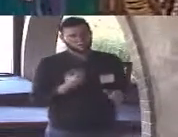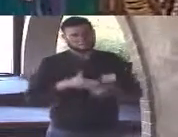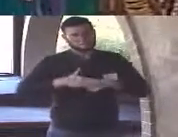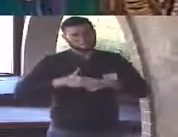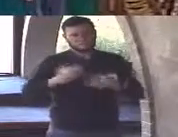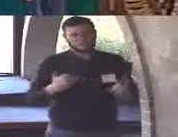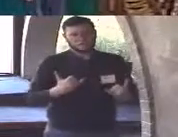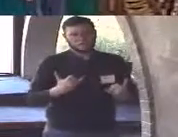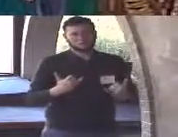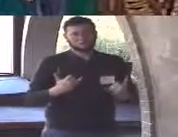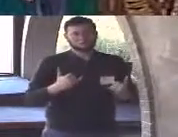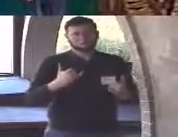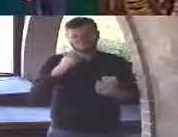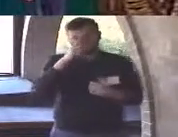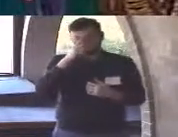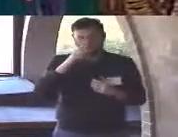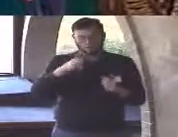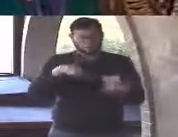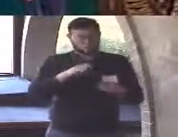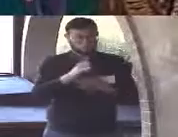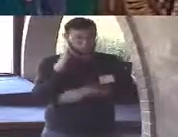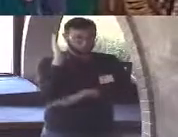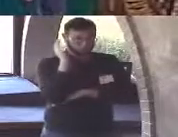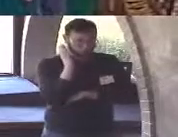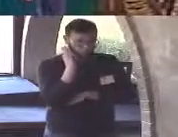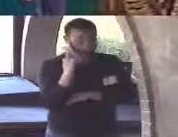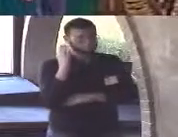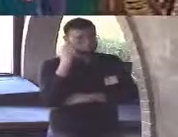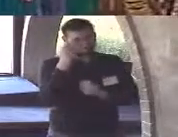sermon what the answer is so plug your ears if you don't want to hear